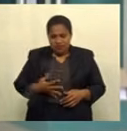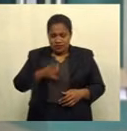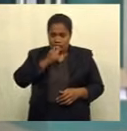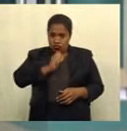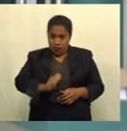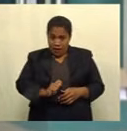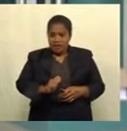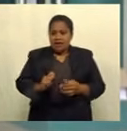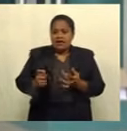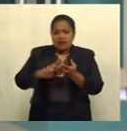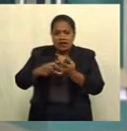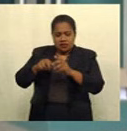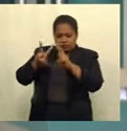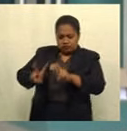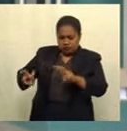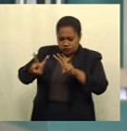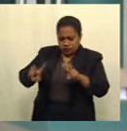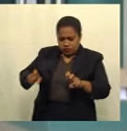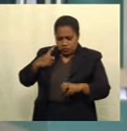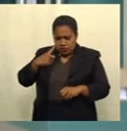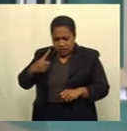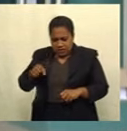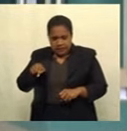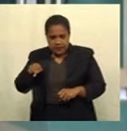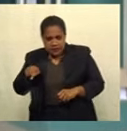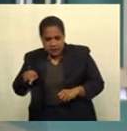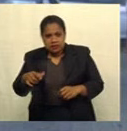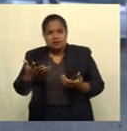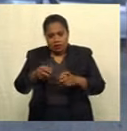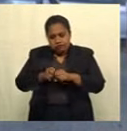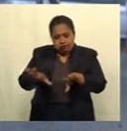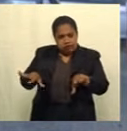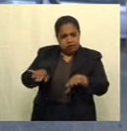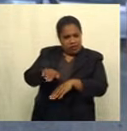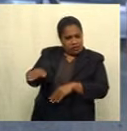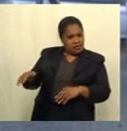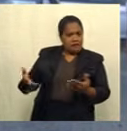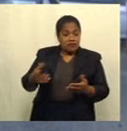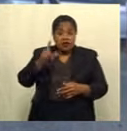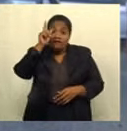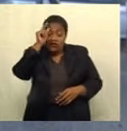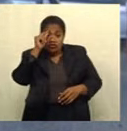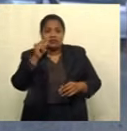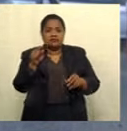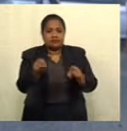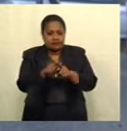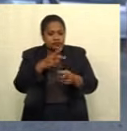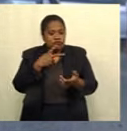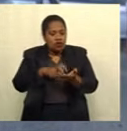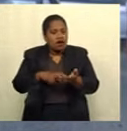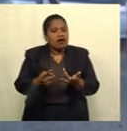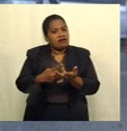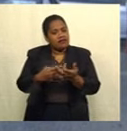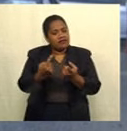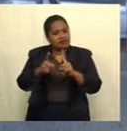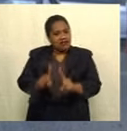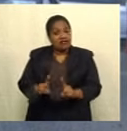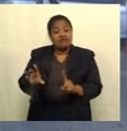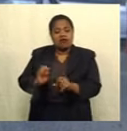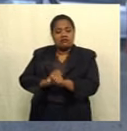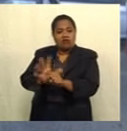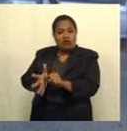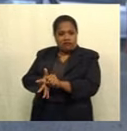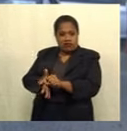under investigation to determine possible sources of transmission. Fiji has also recorded another death caused by